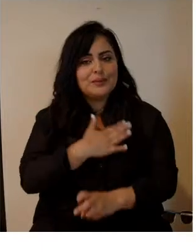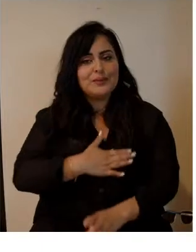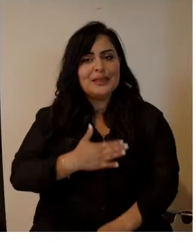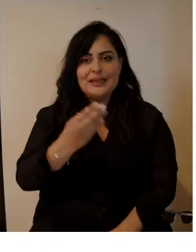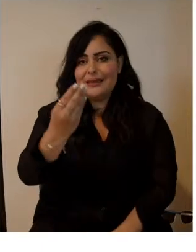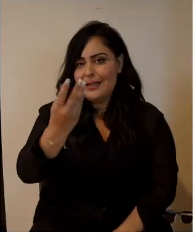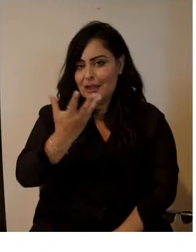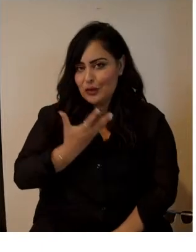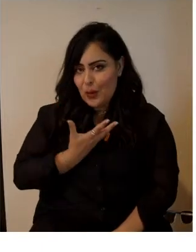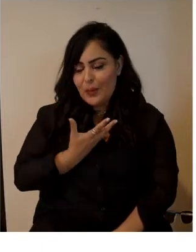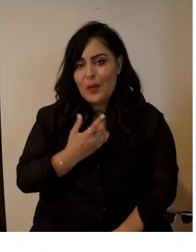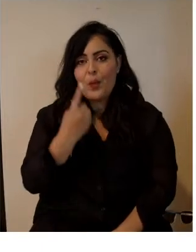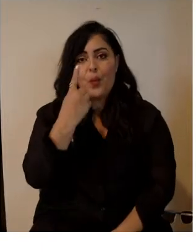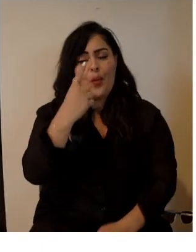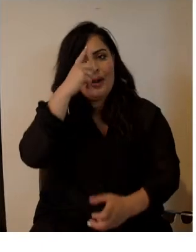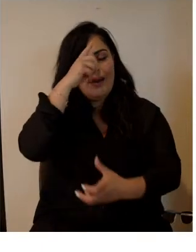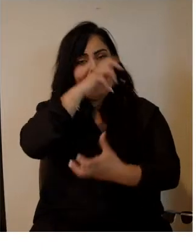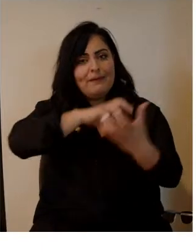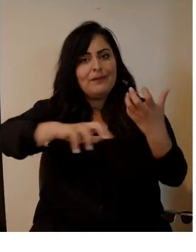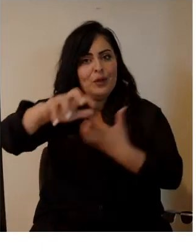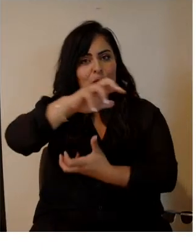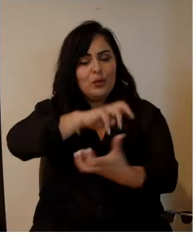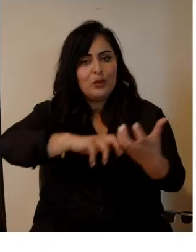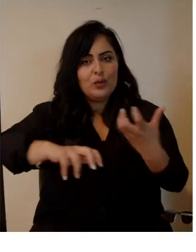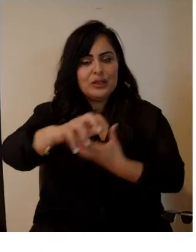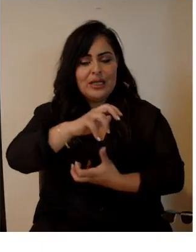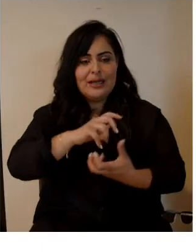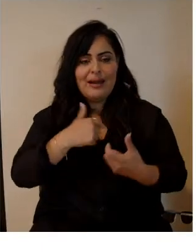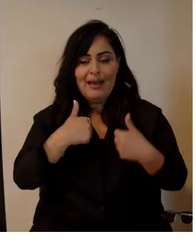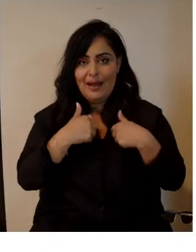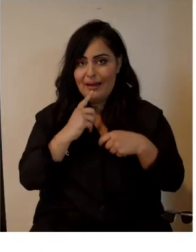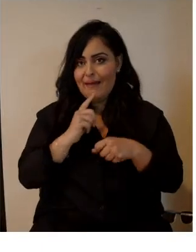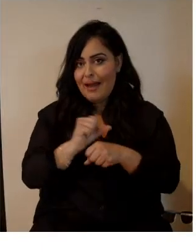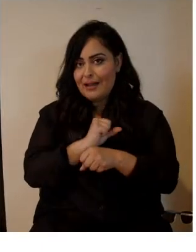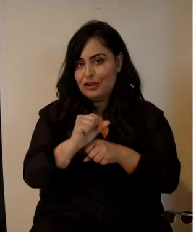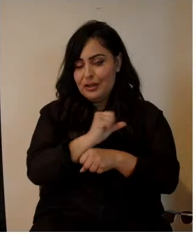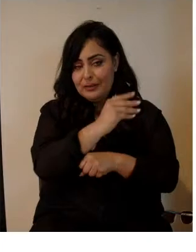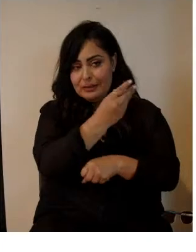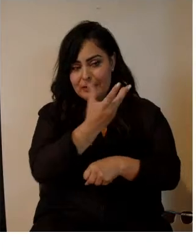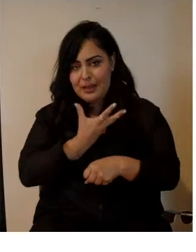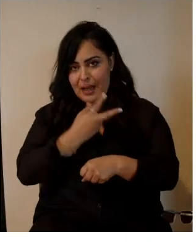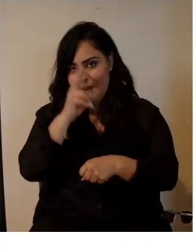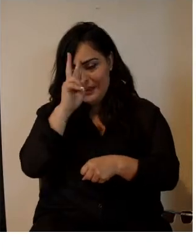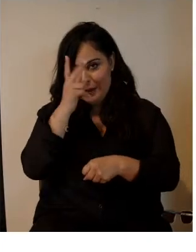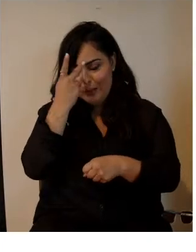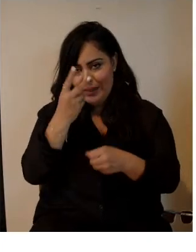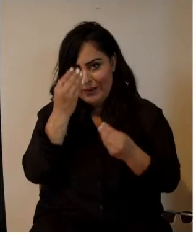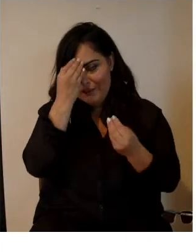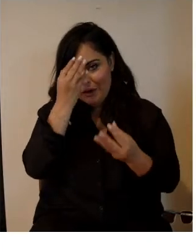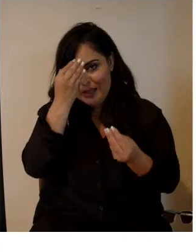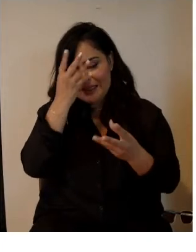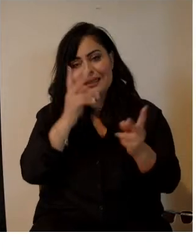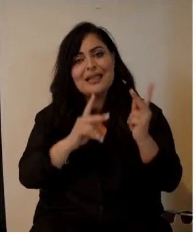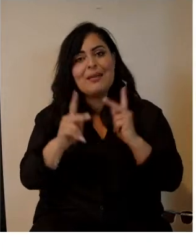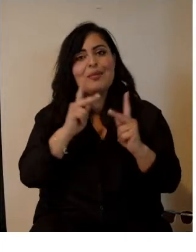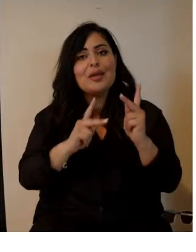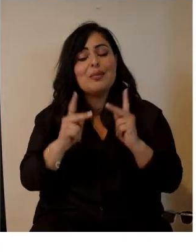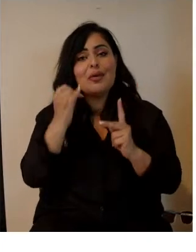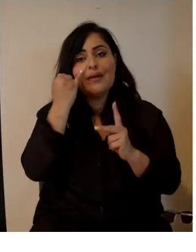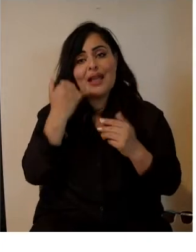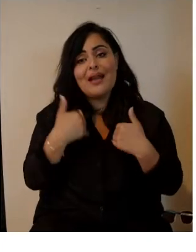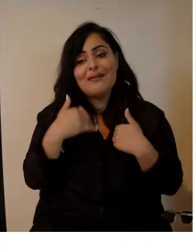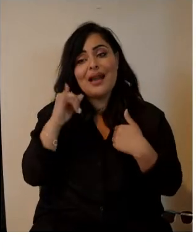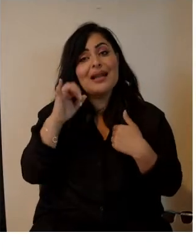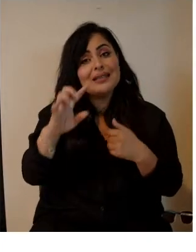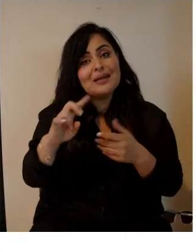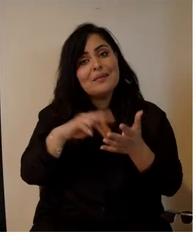know one of the confusions right now is, and I actually was given information or misinterpreted information, that people were actually, if they had